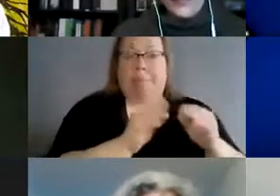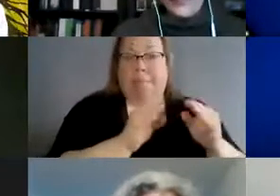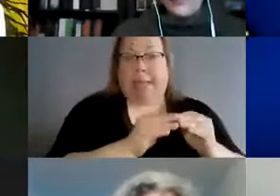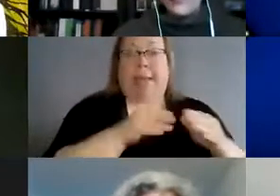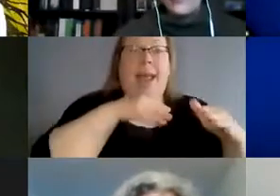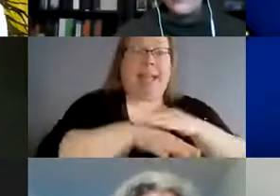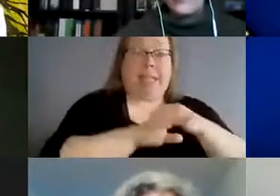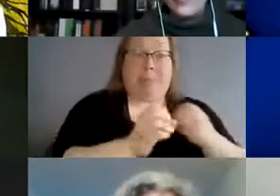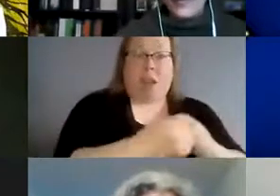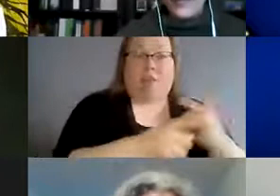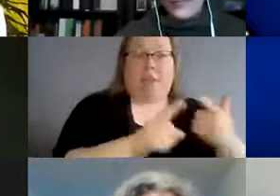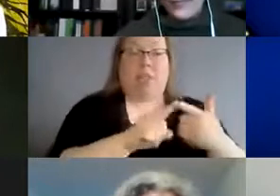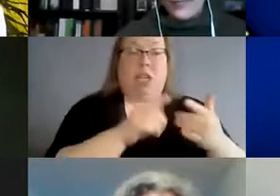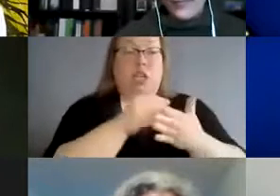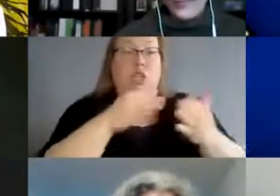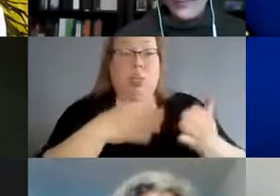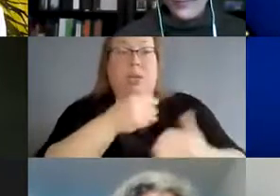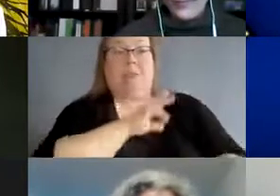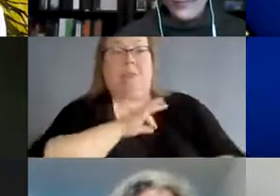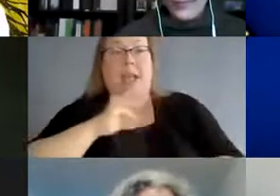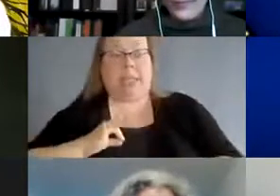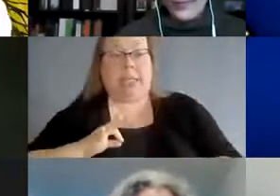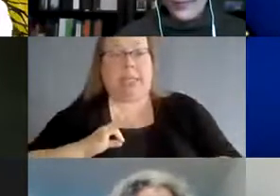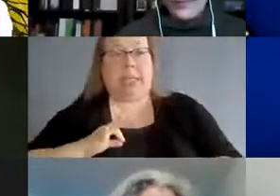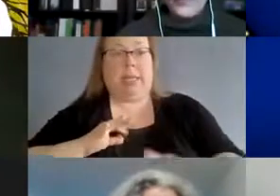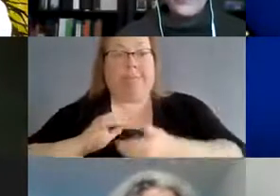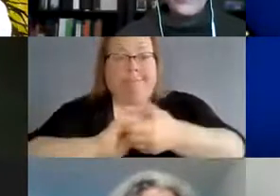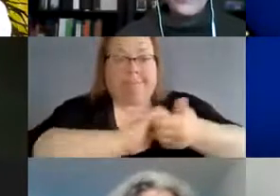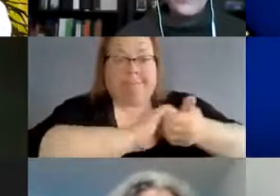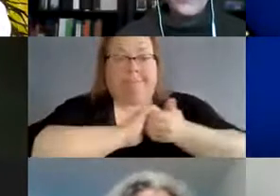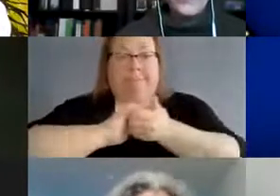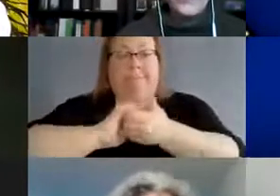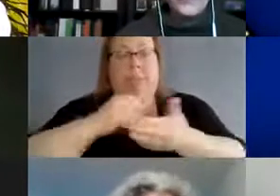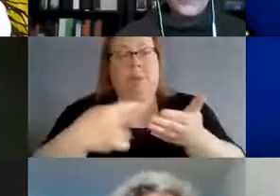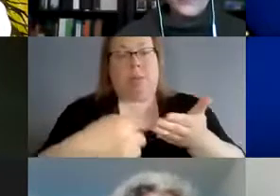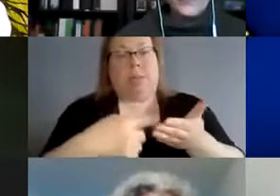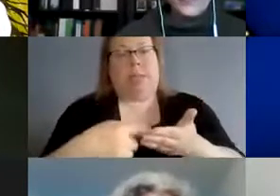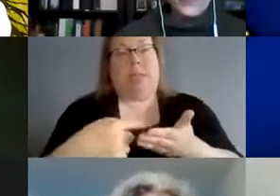office, student, and faculty to discuss, or